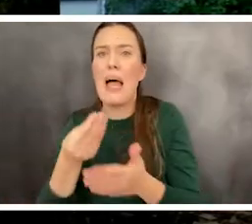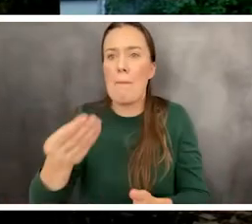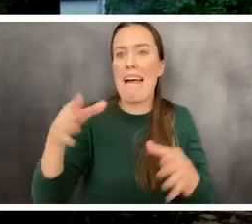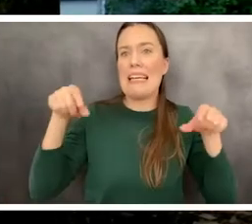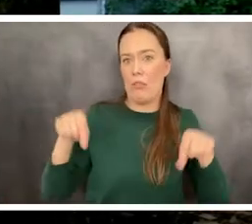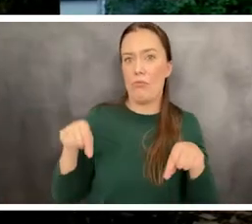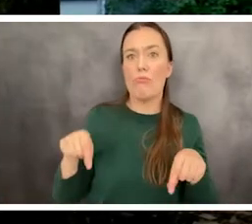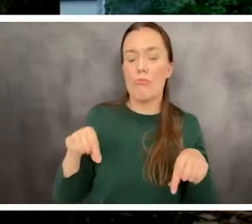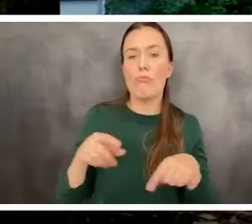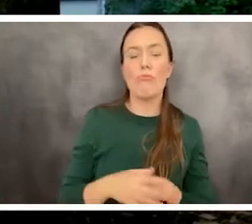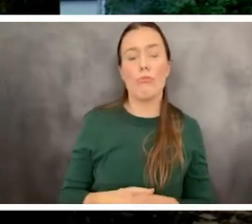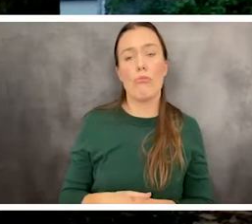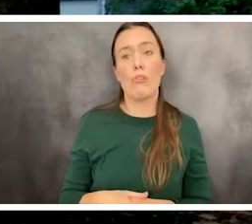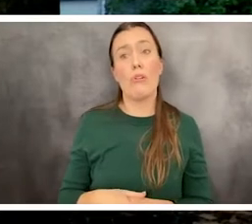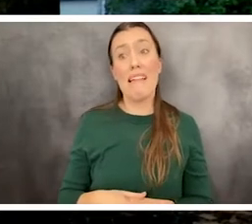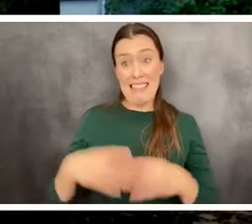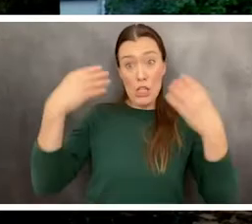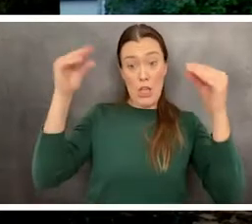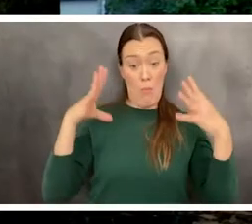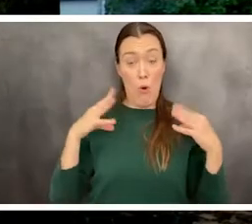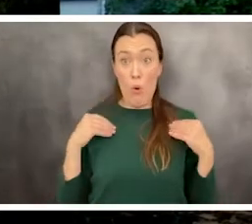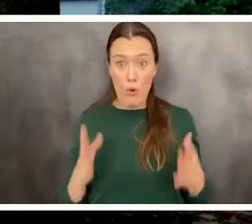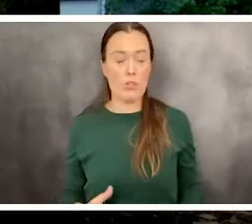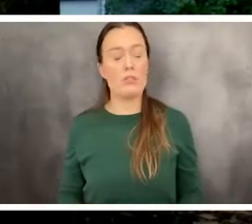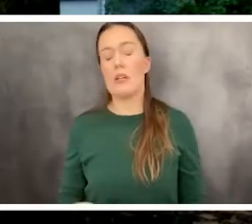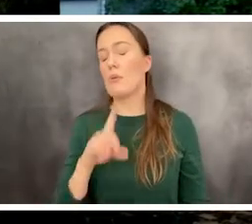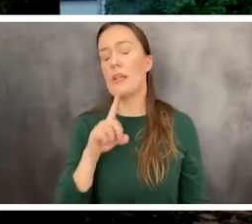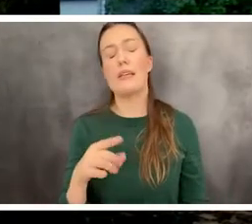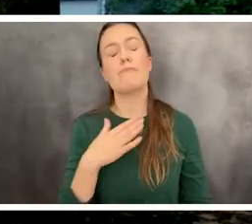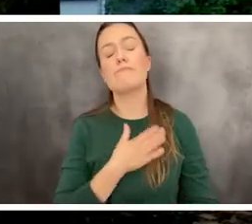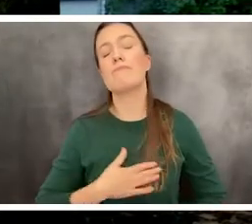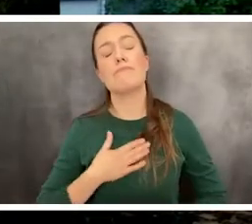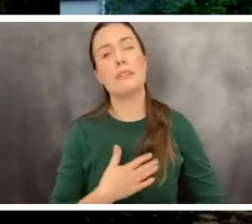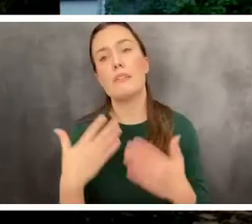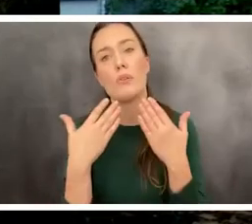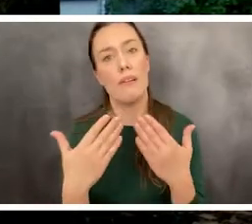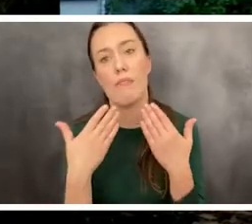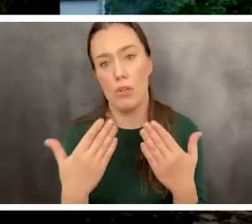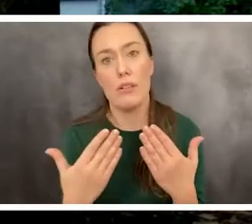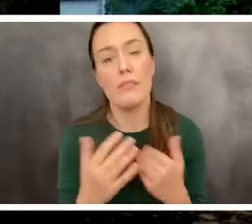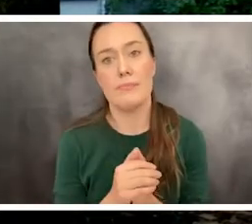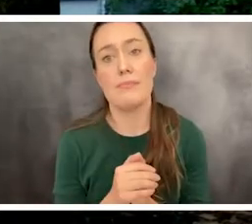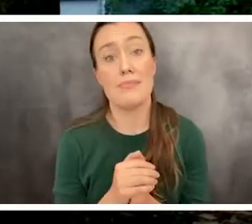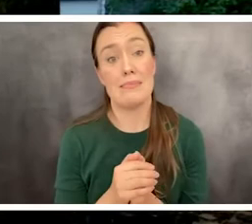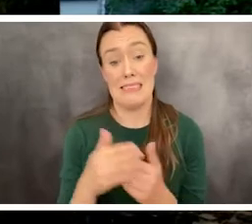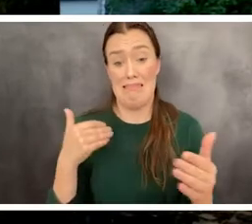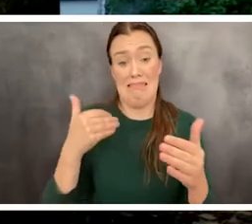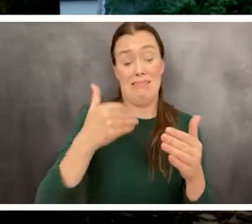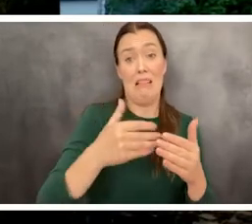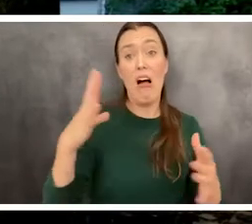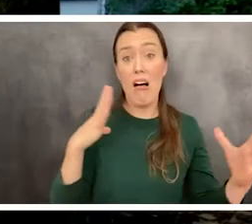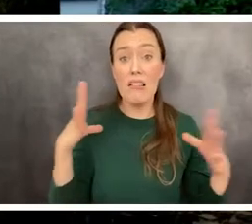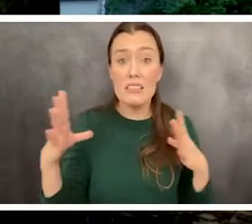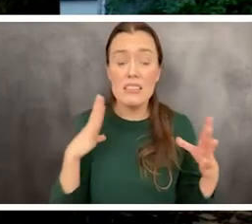and purchase your product there. And I will tell you, the shop owners are incredibly appreciative of that. You know, with the holidays